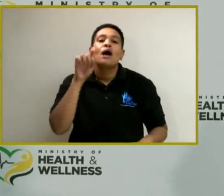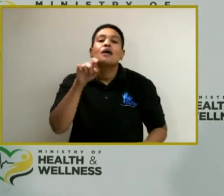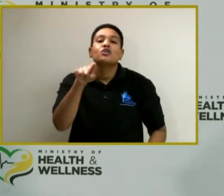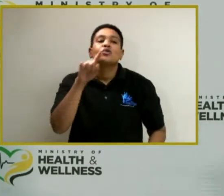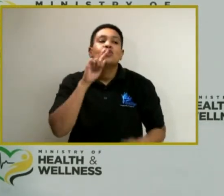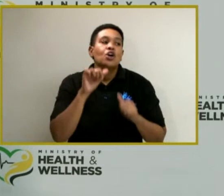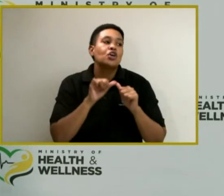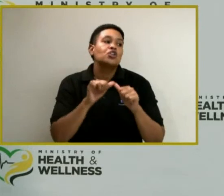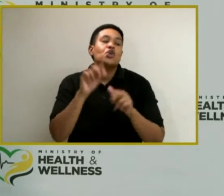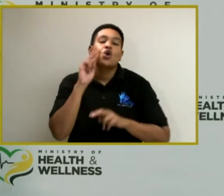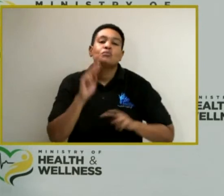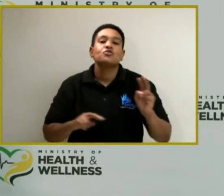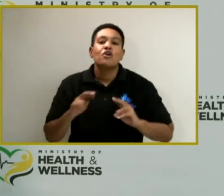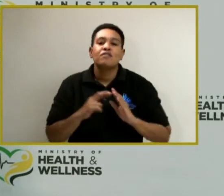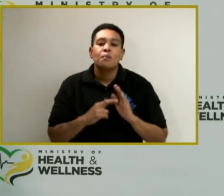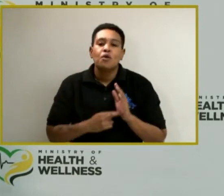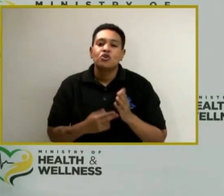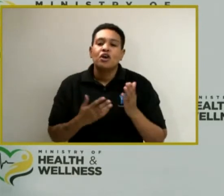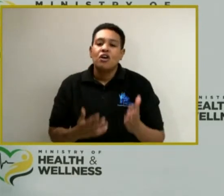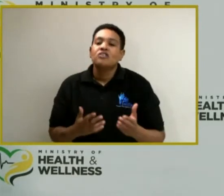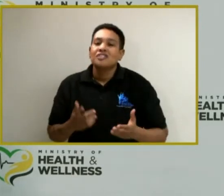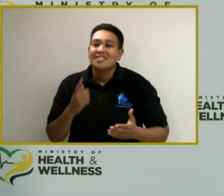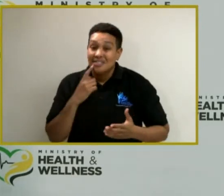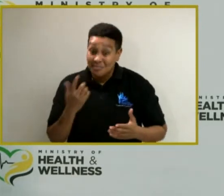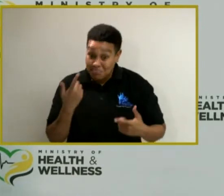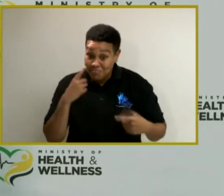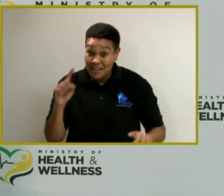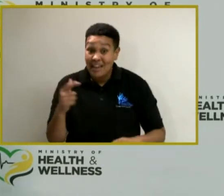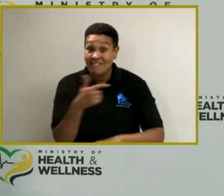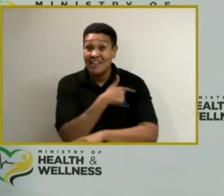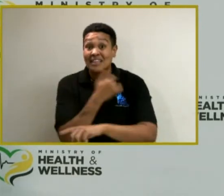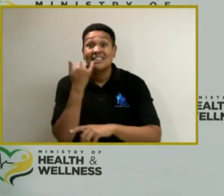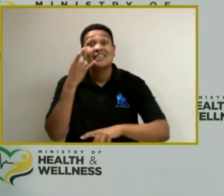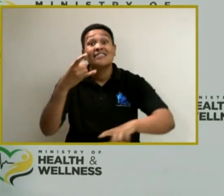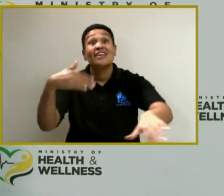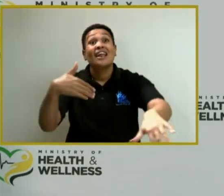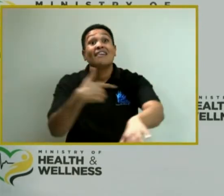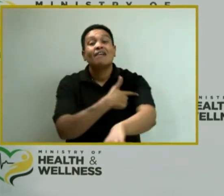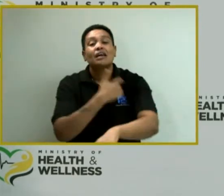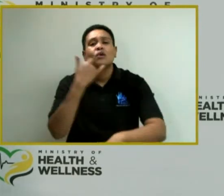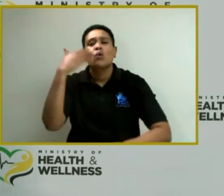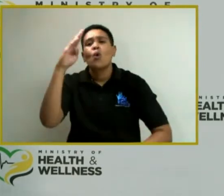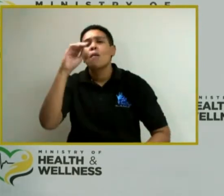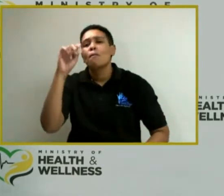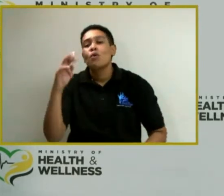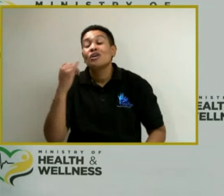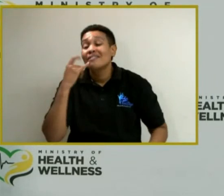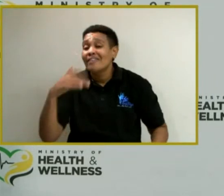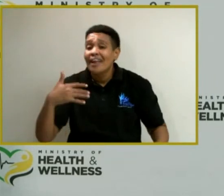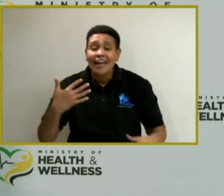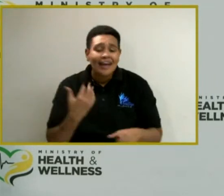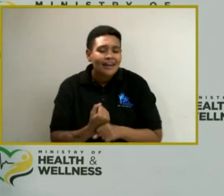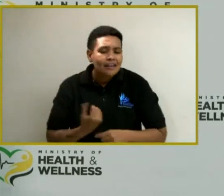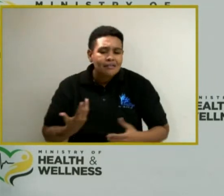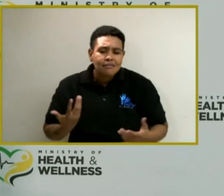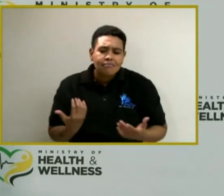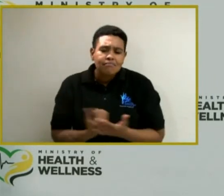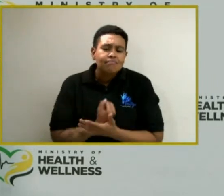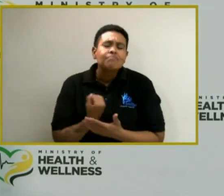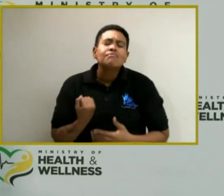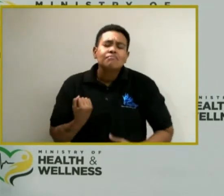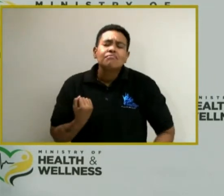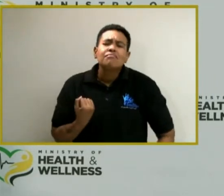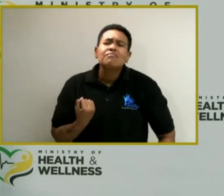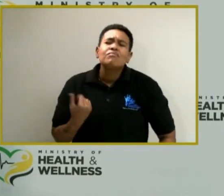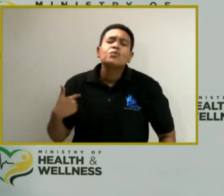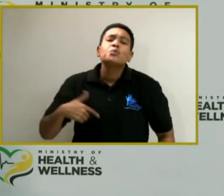to continue to observe the protocols, to get vaccinated if you're not, get your booster if you haven't yet gotten it, and